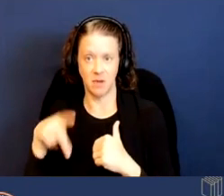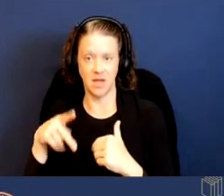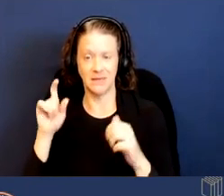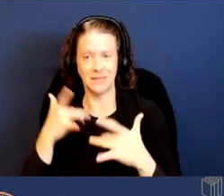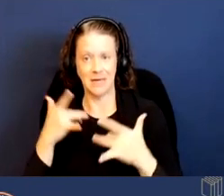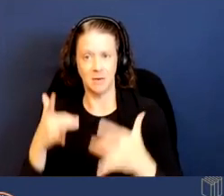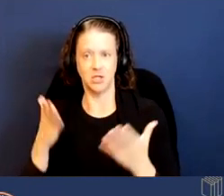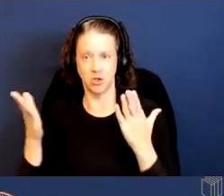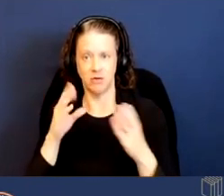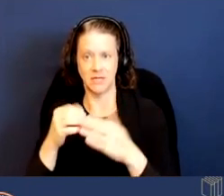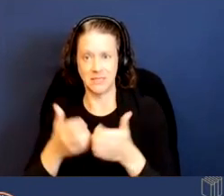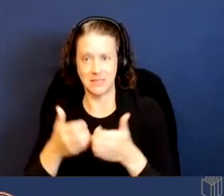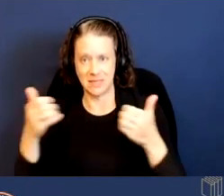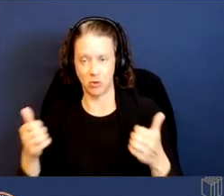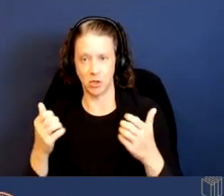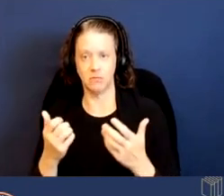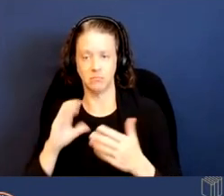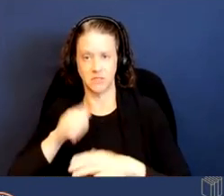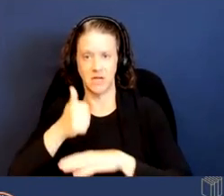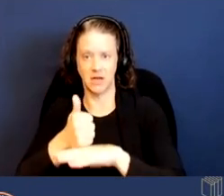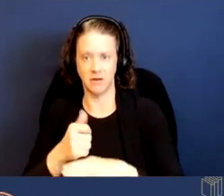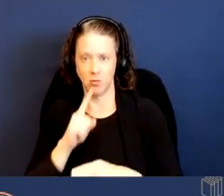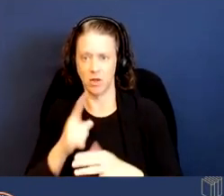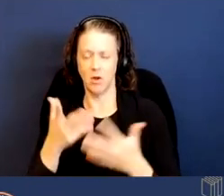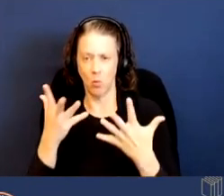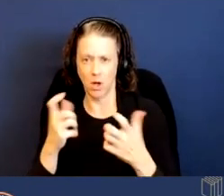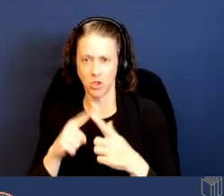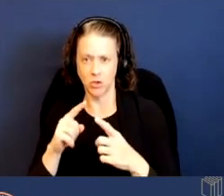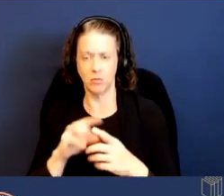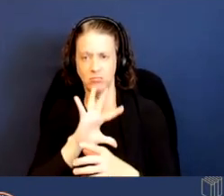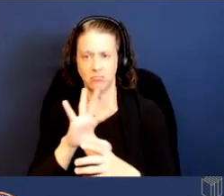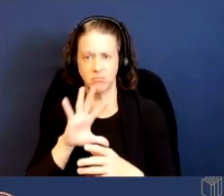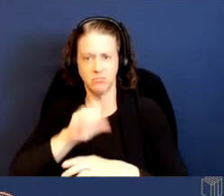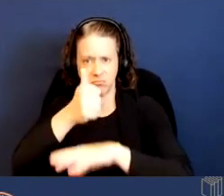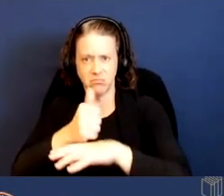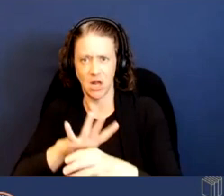of, pushing the narrative of really building out inclusive settings.